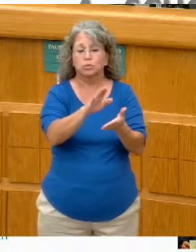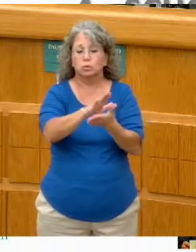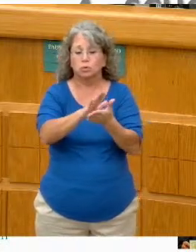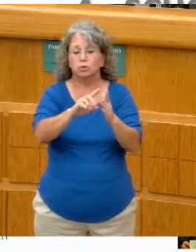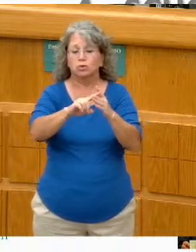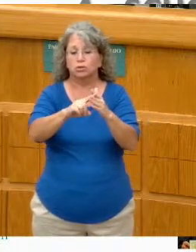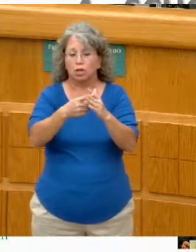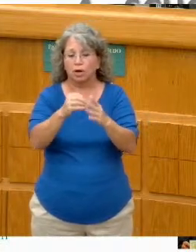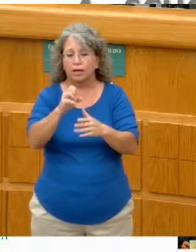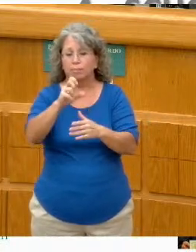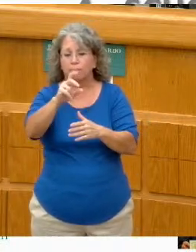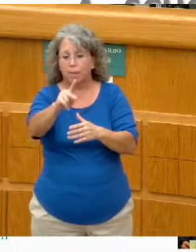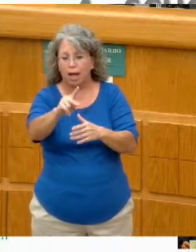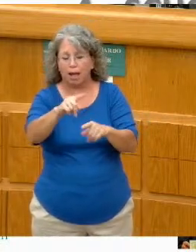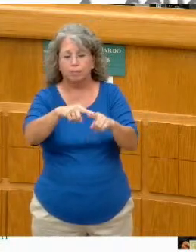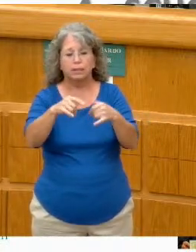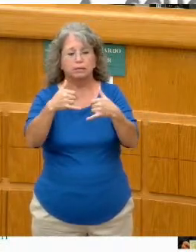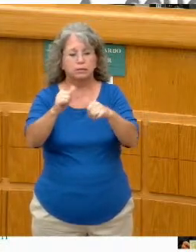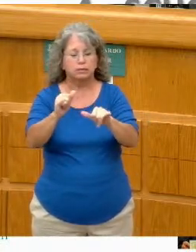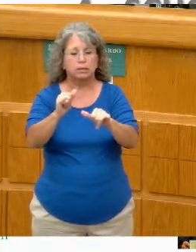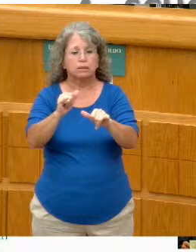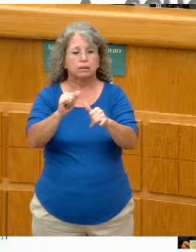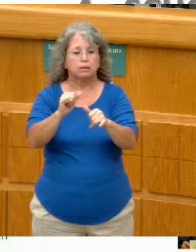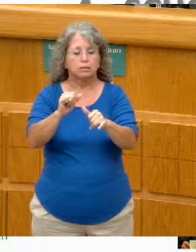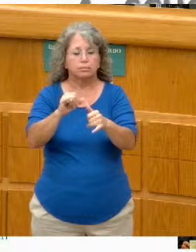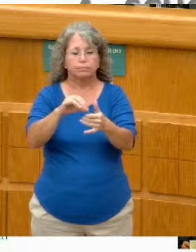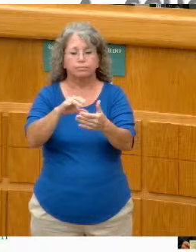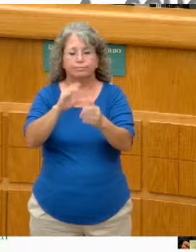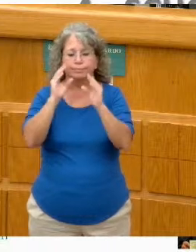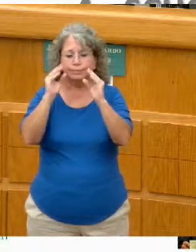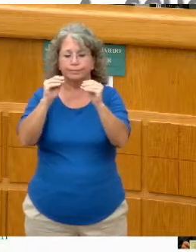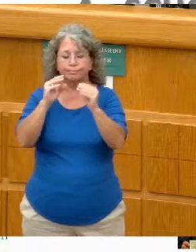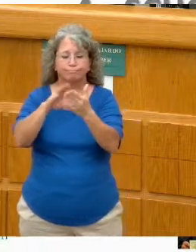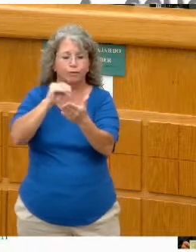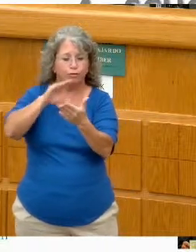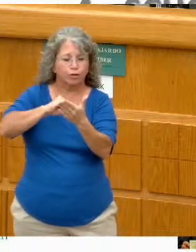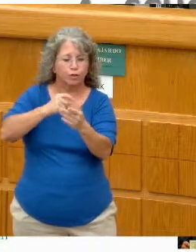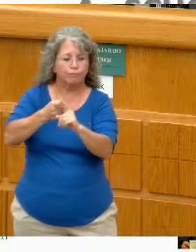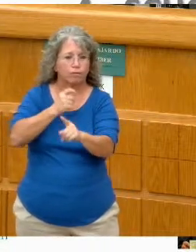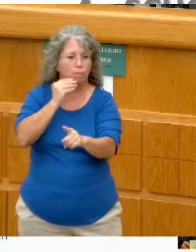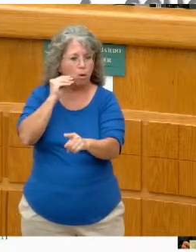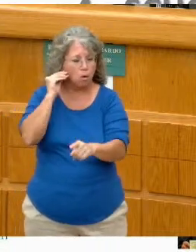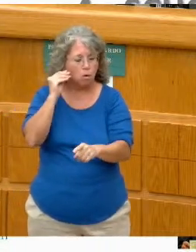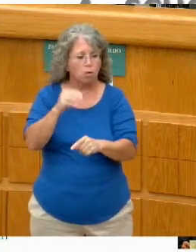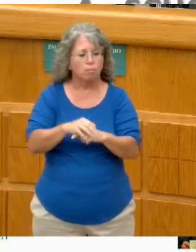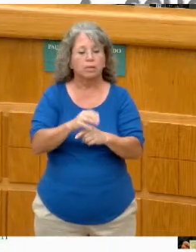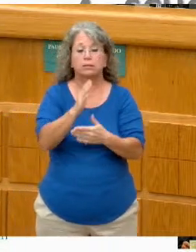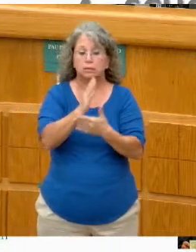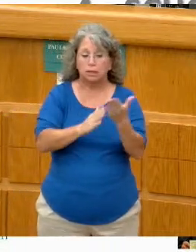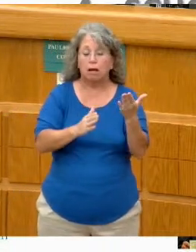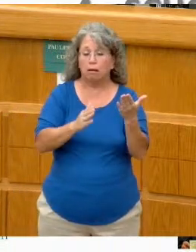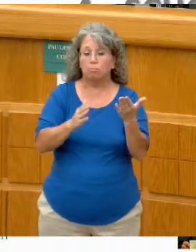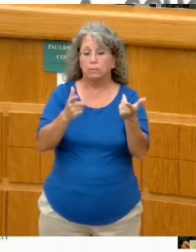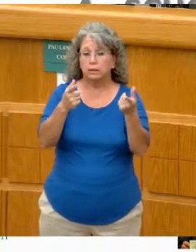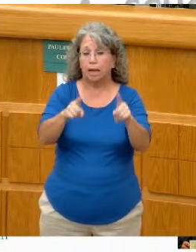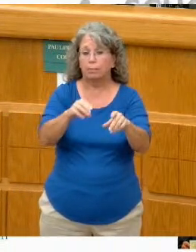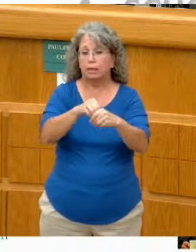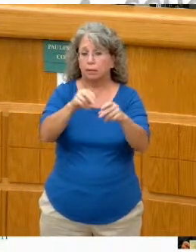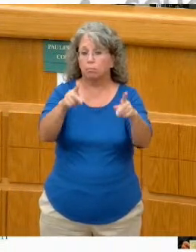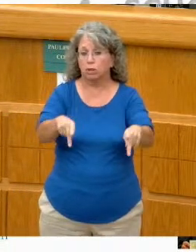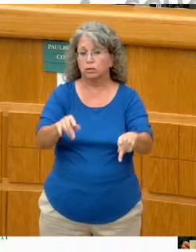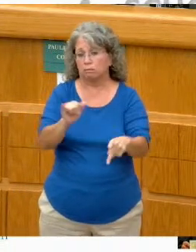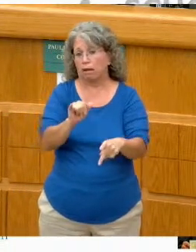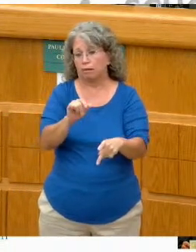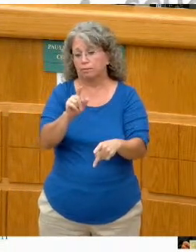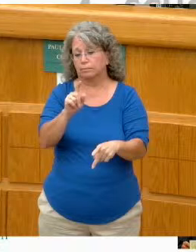occurring. But there's also some face-to-face learning that's occurring, at least at TAMU CC right now. And then